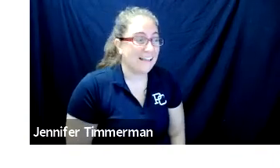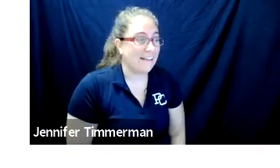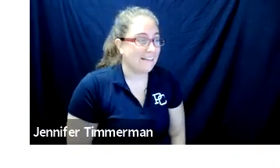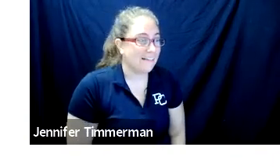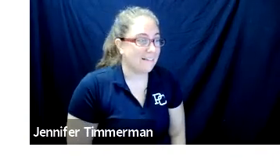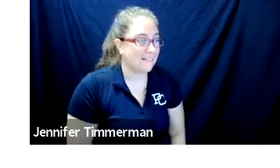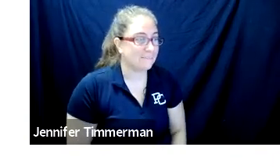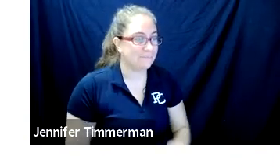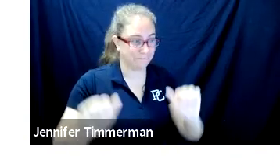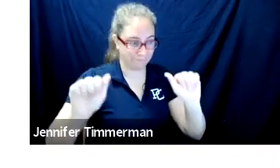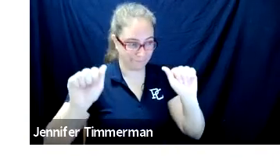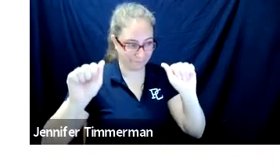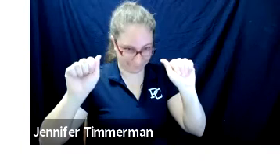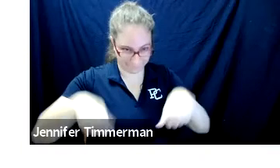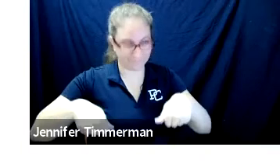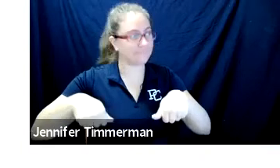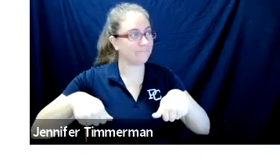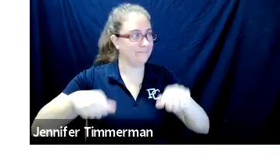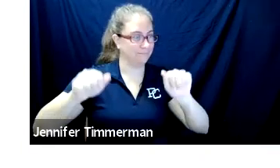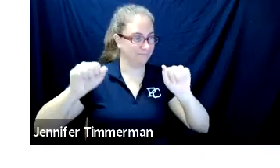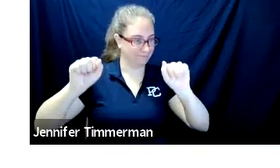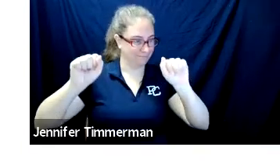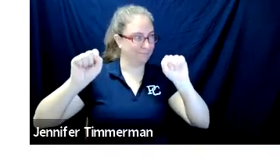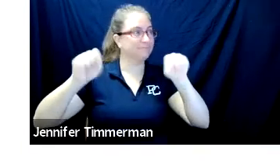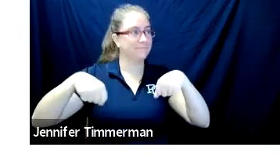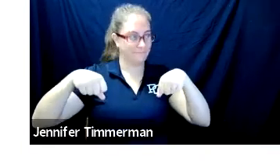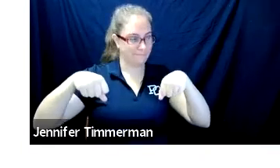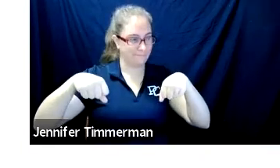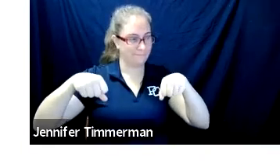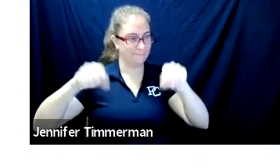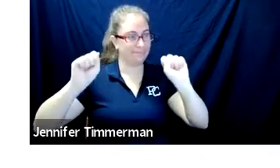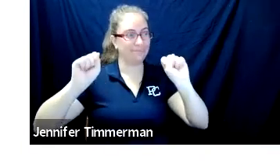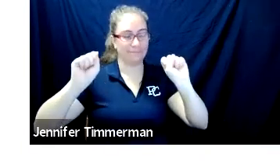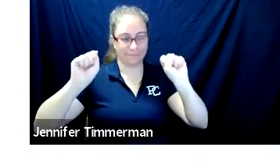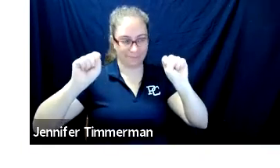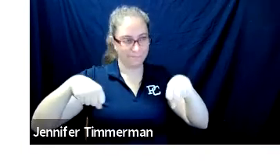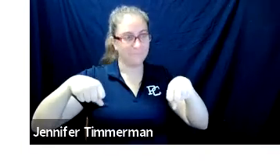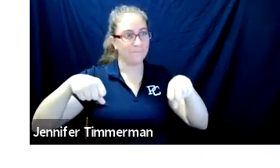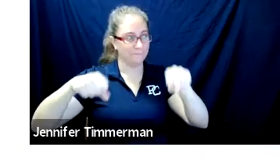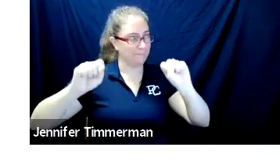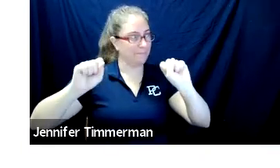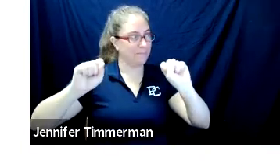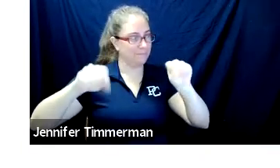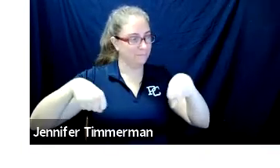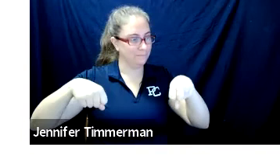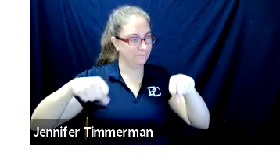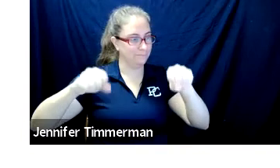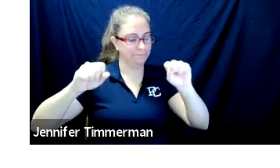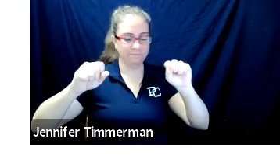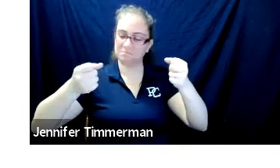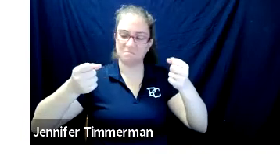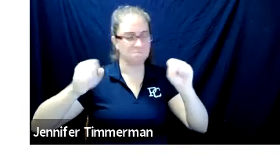Hand is just kind of your knuckles facing down. Your fingers have to be in a particular way, or you just